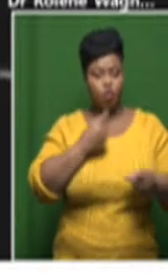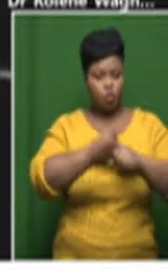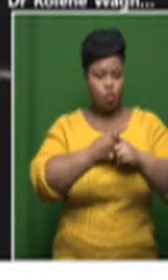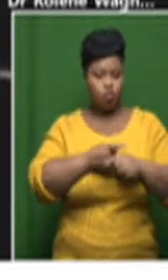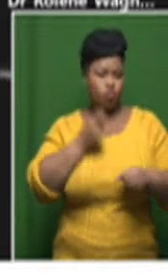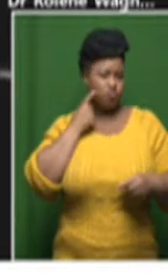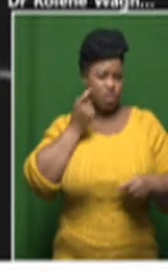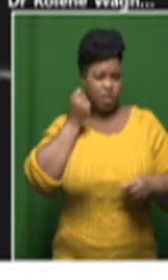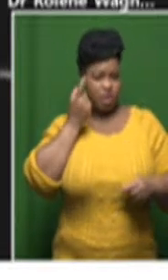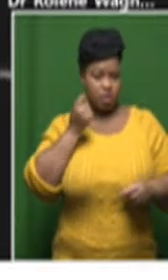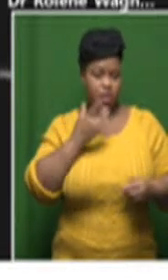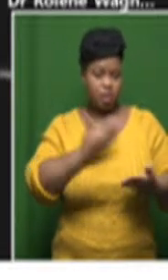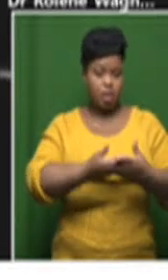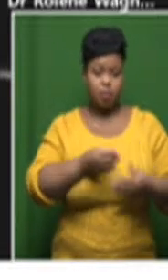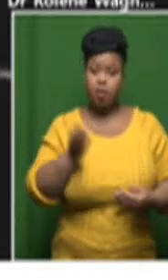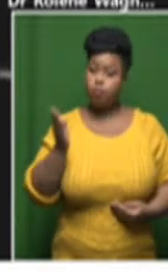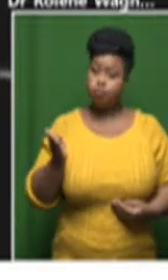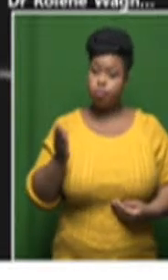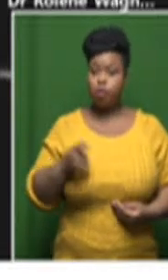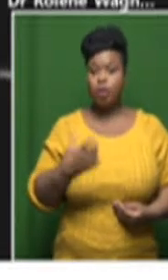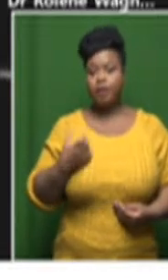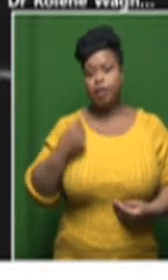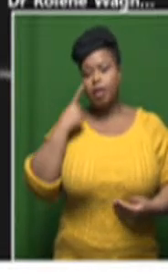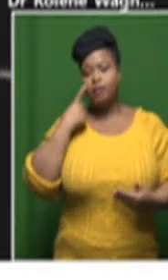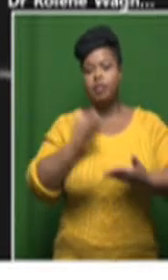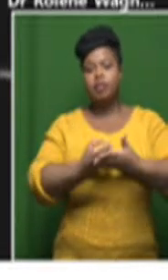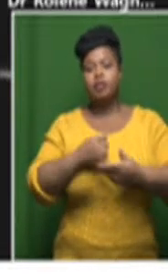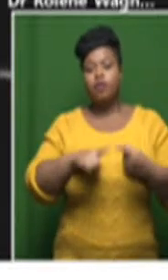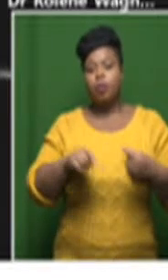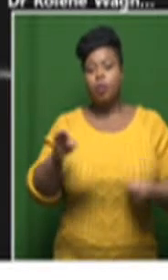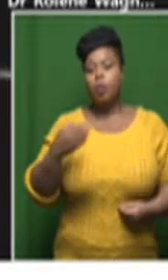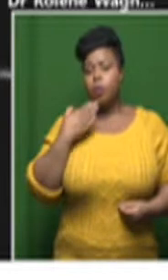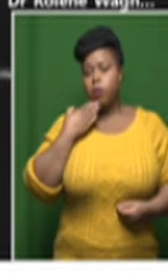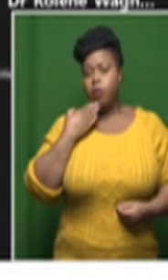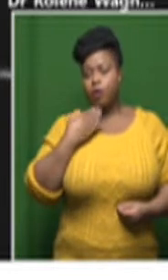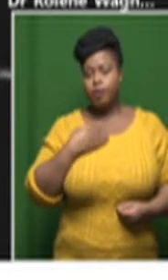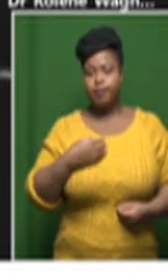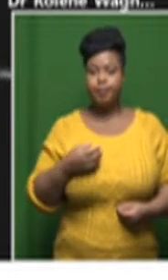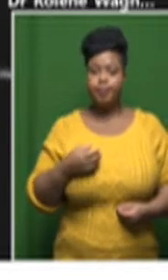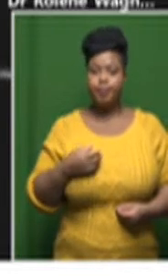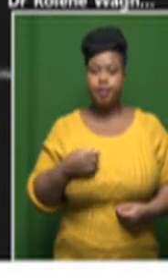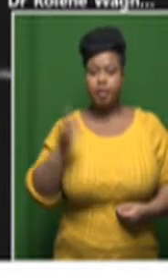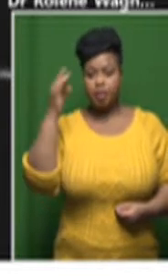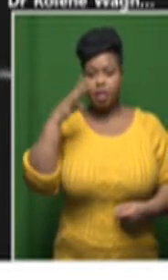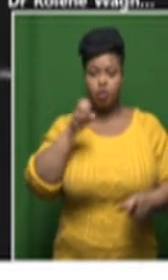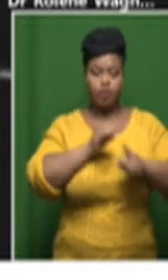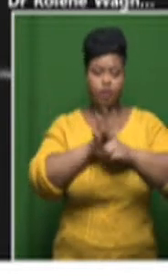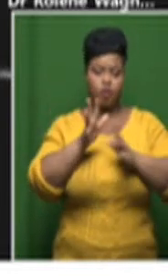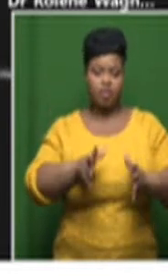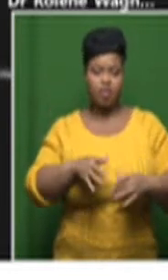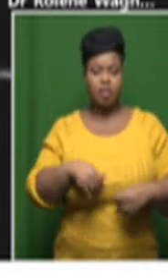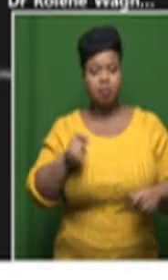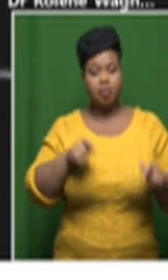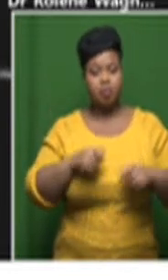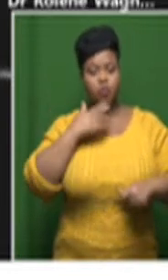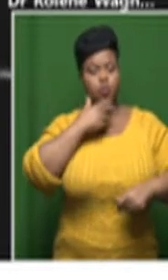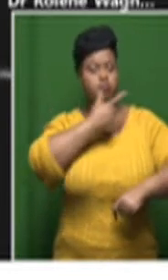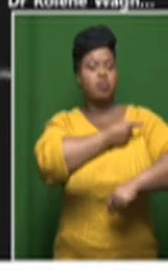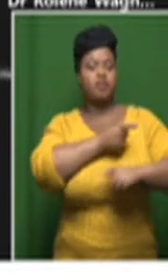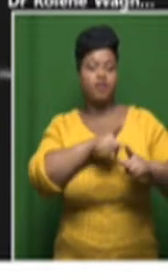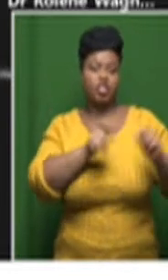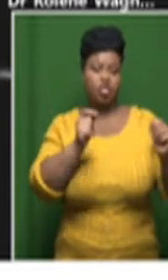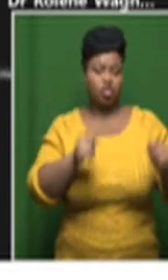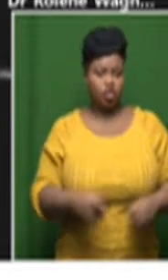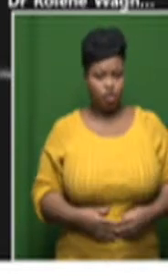with. And so here we've got testimony from what we're calling our stars or influencers, people who've already taken the